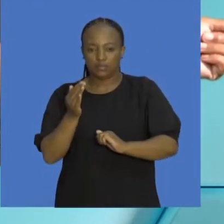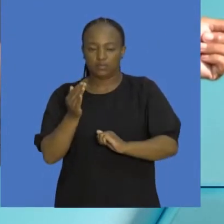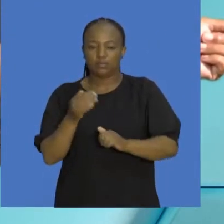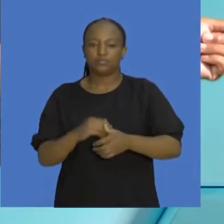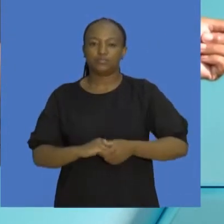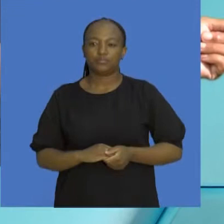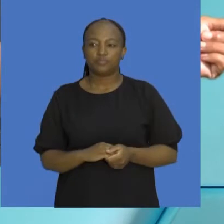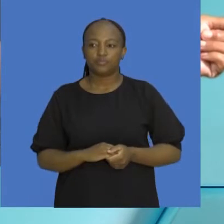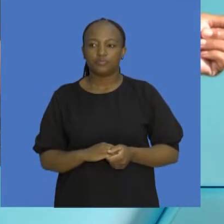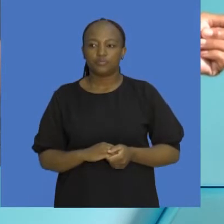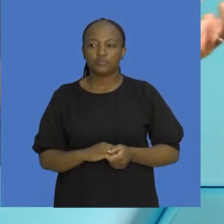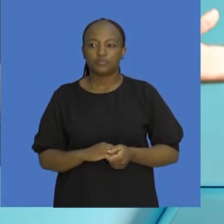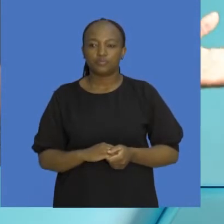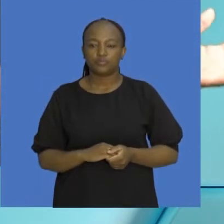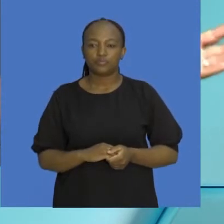Okay?